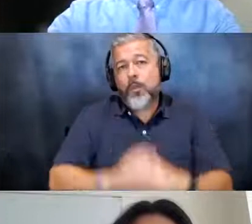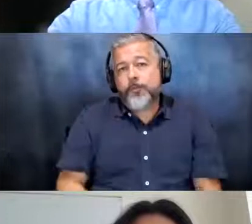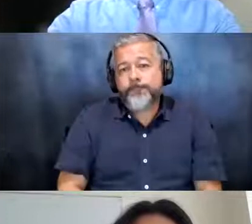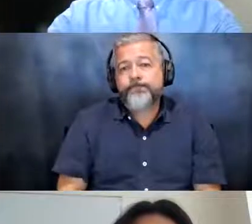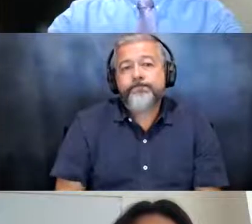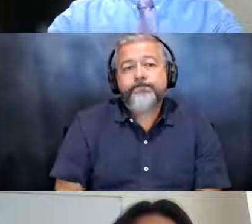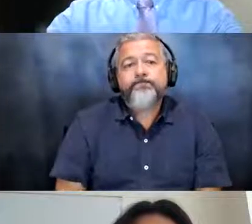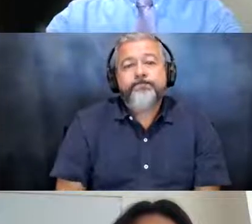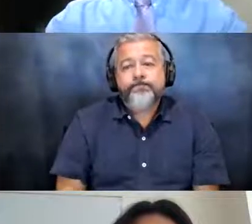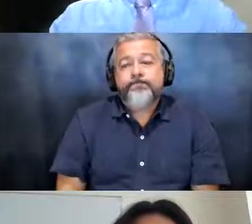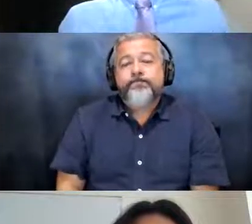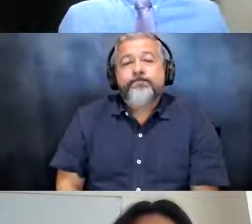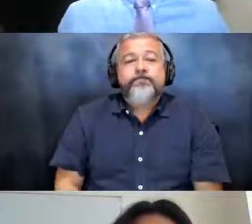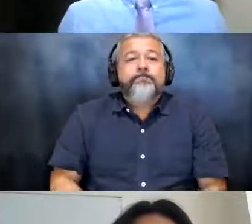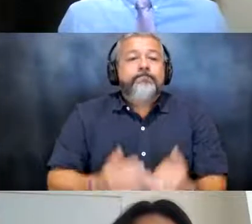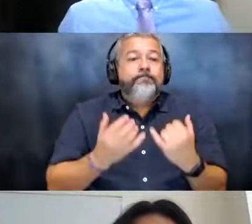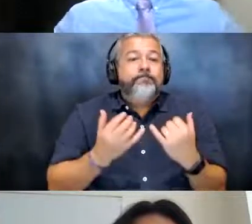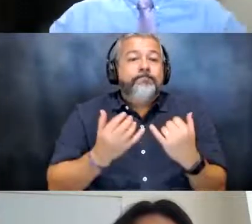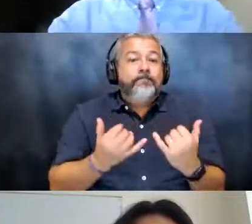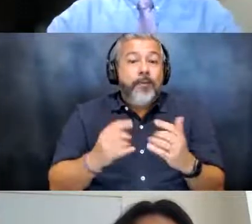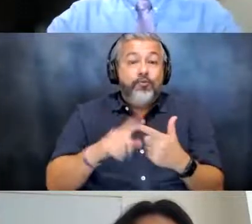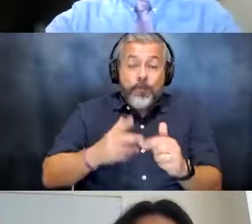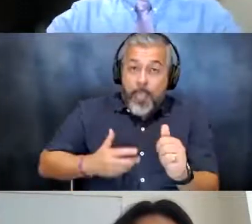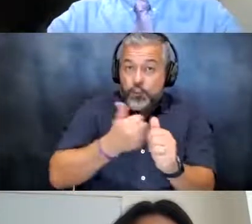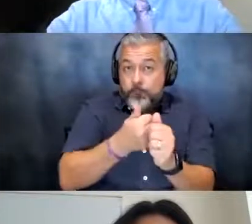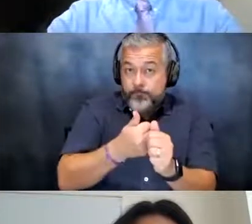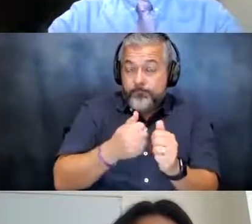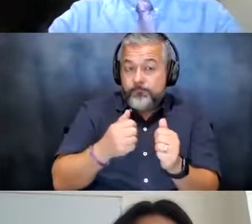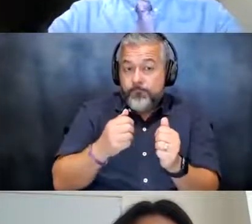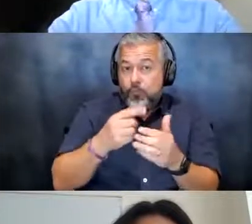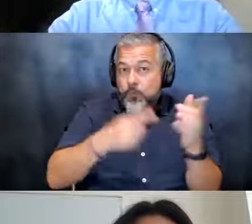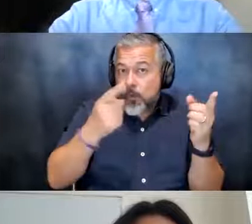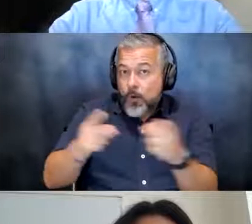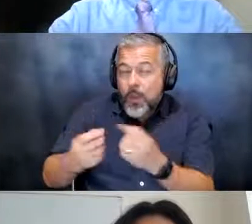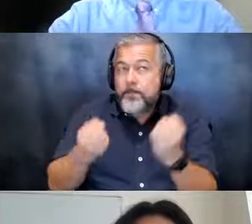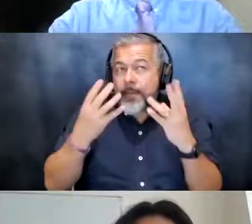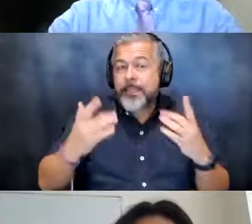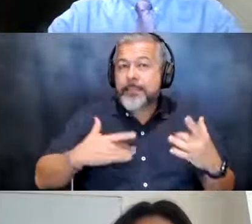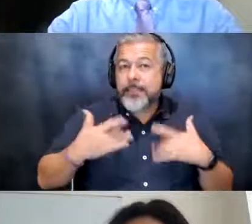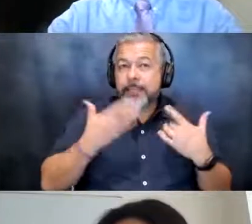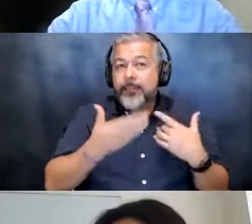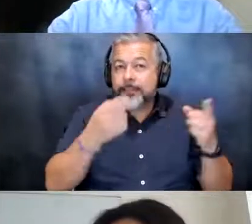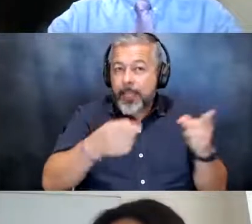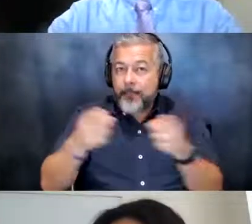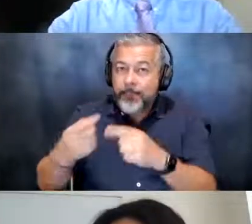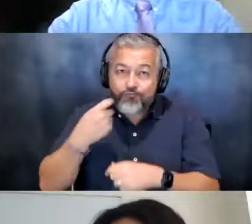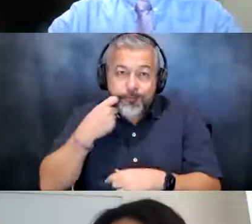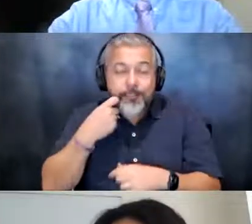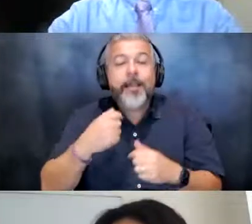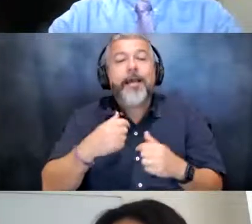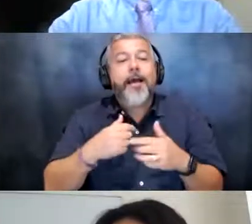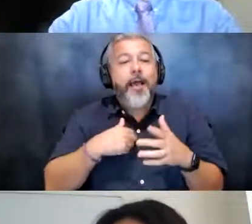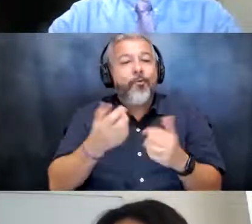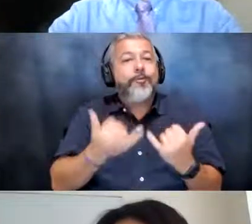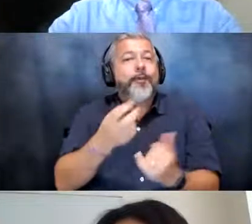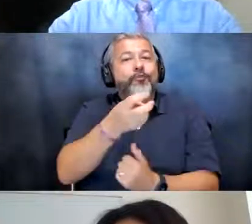And so to kind of get everyone up to speed to all of the exciting things that have been happening of late, I'm going to